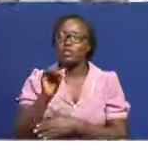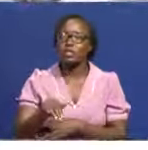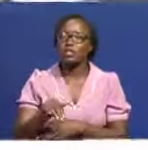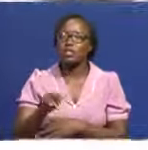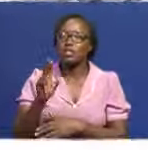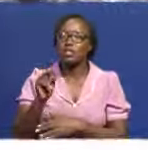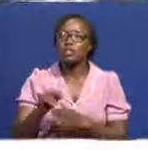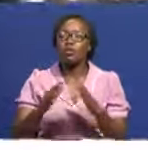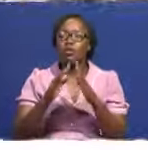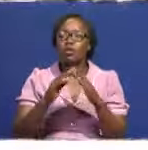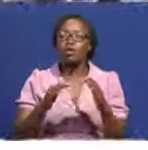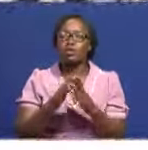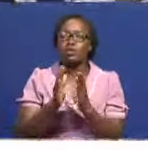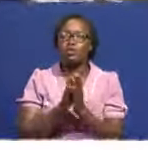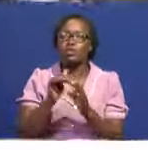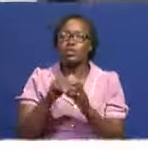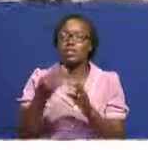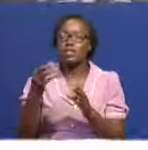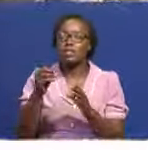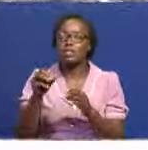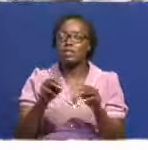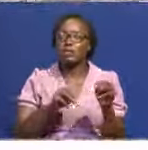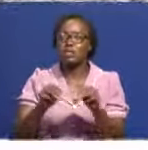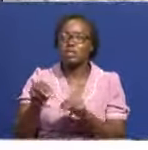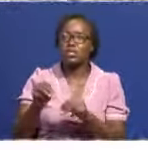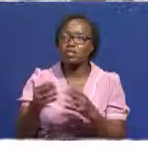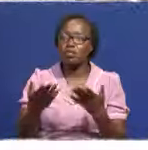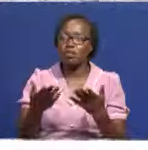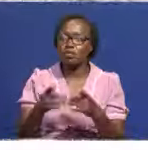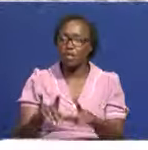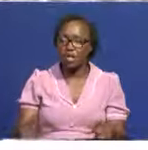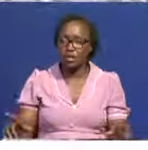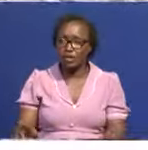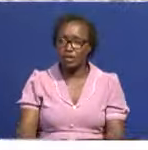settlement is within 30 meters of riparian land.